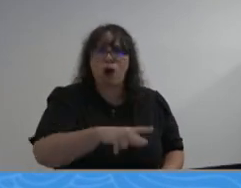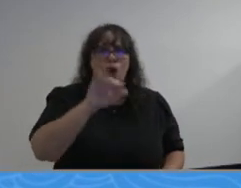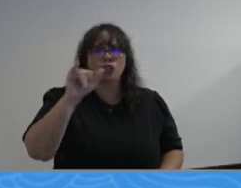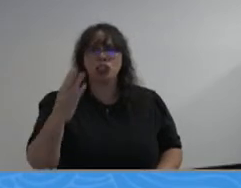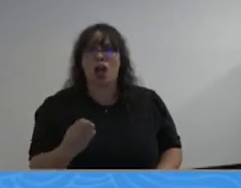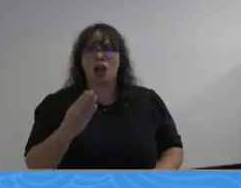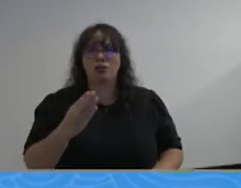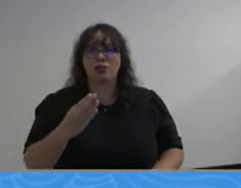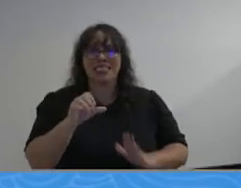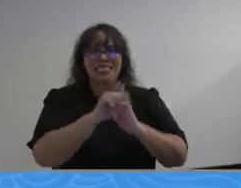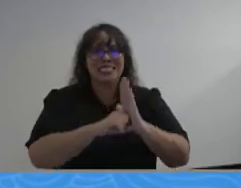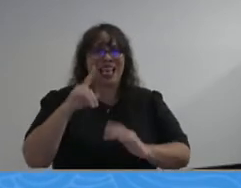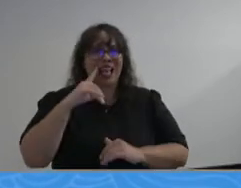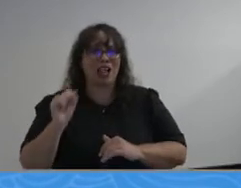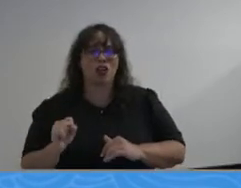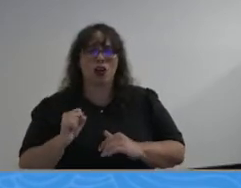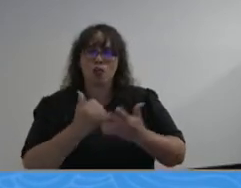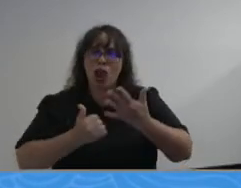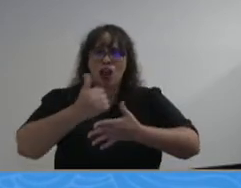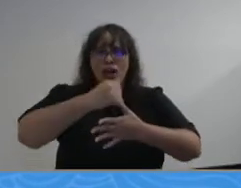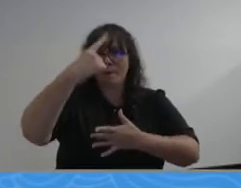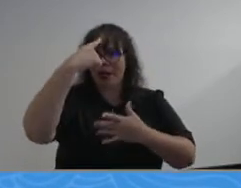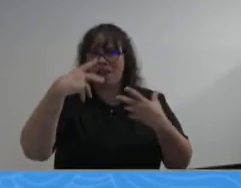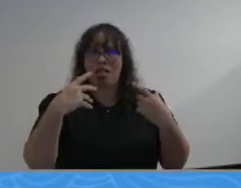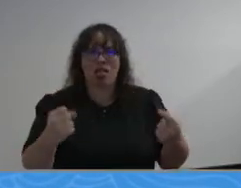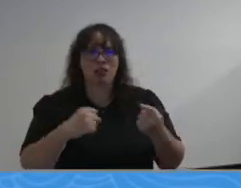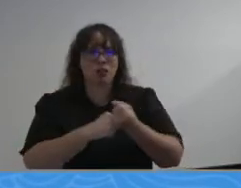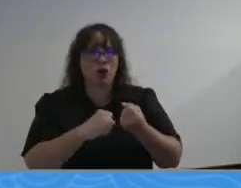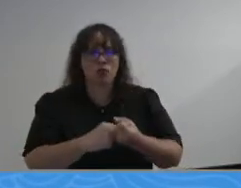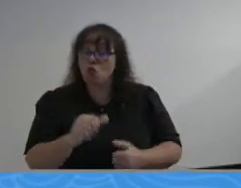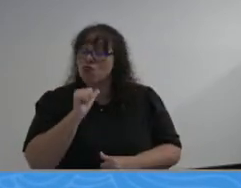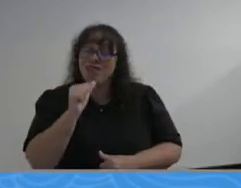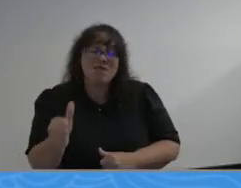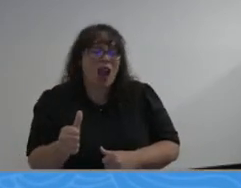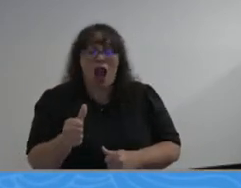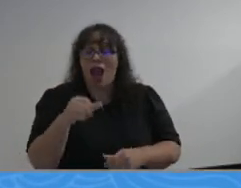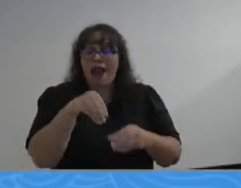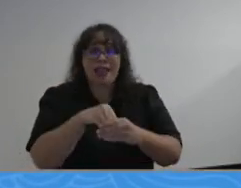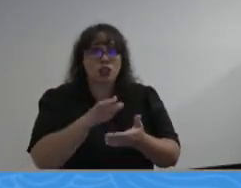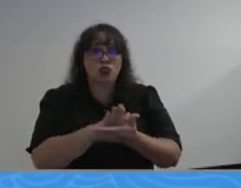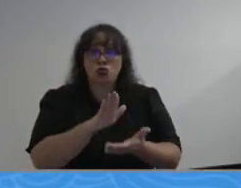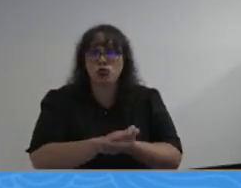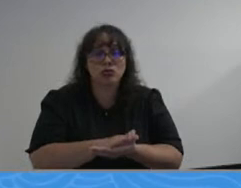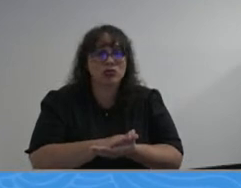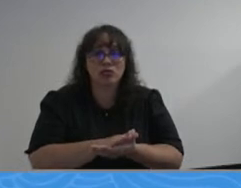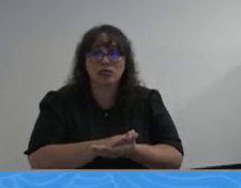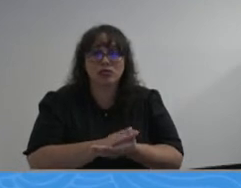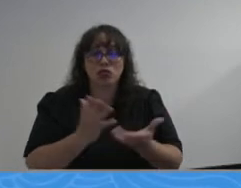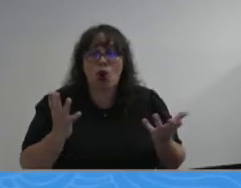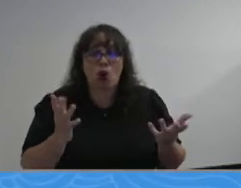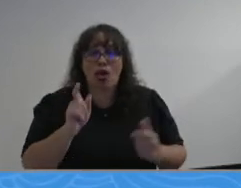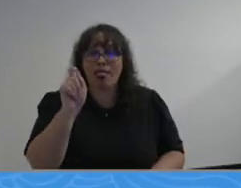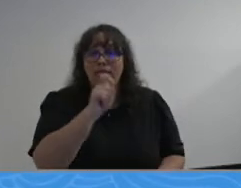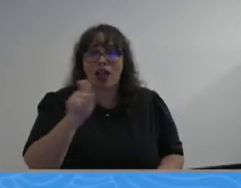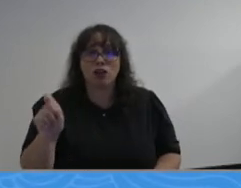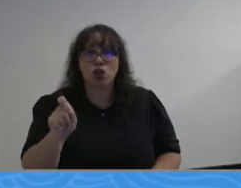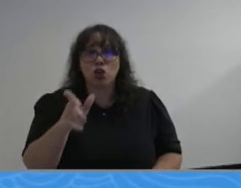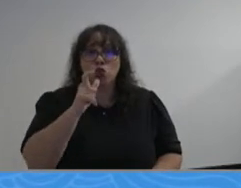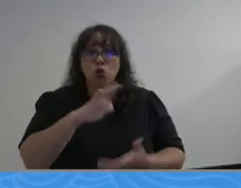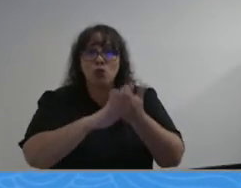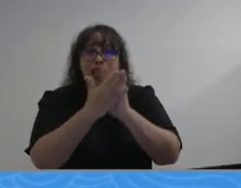of prioritizing mental health supports. We just have not put the priority in schools. And therefore, guess who becomes the new mental health